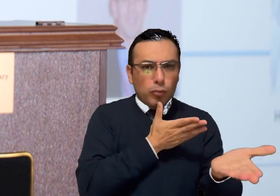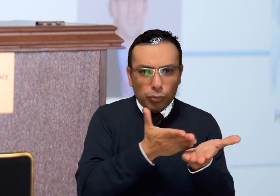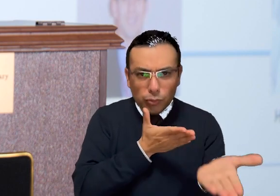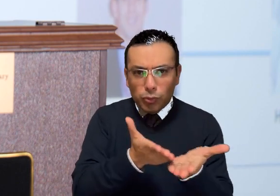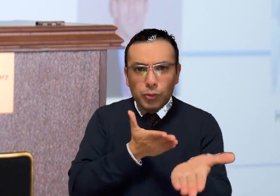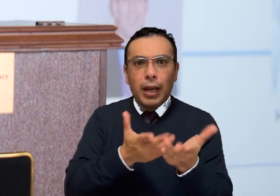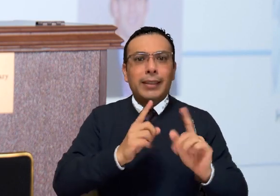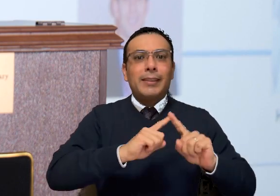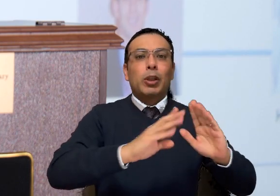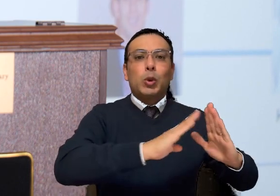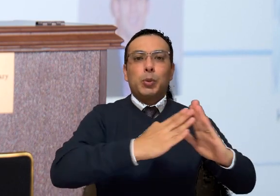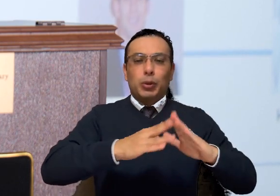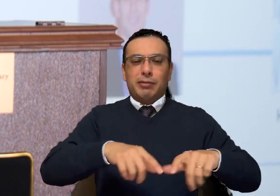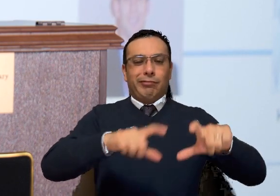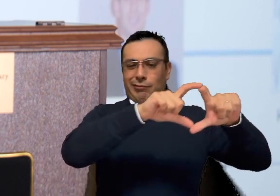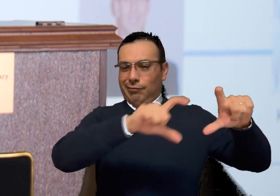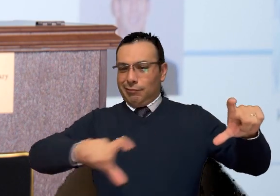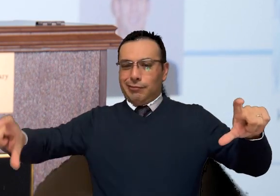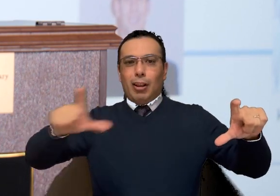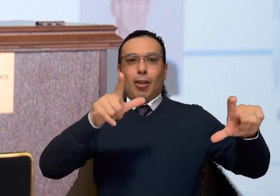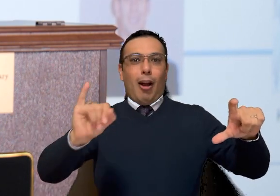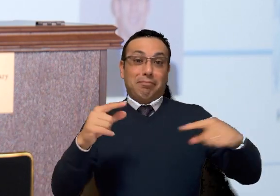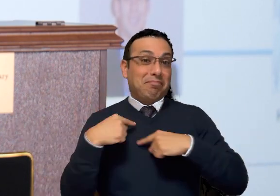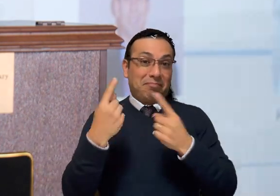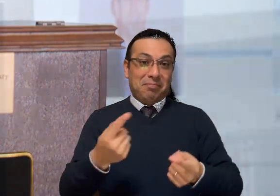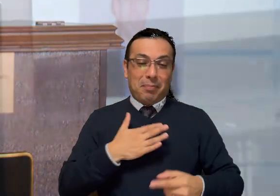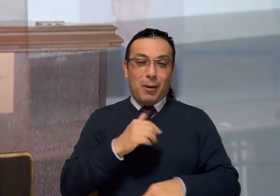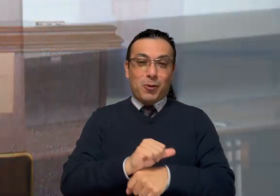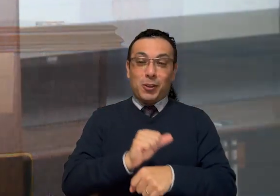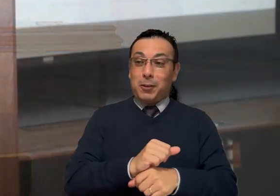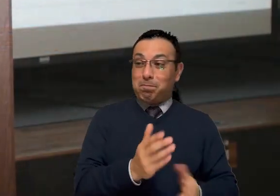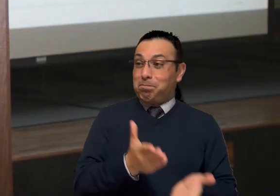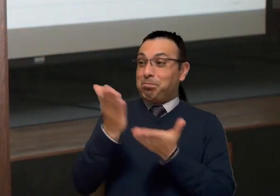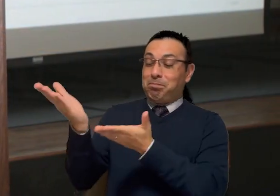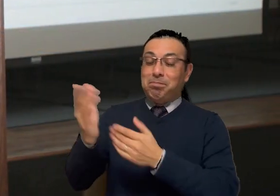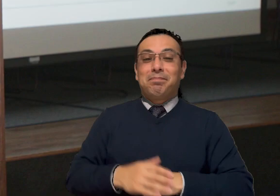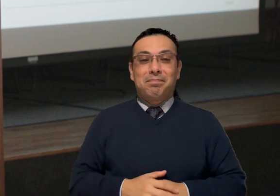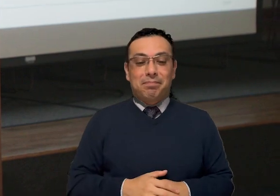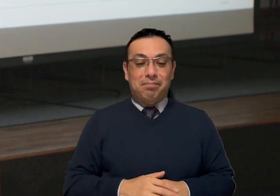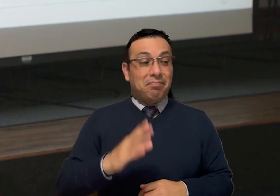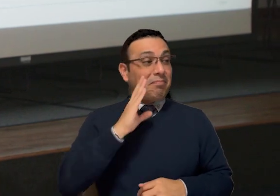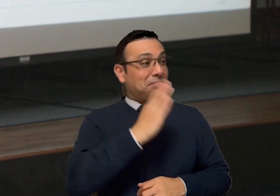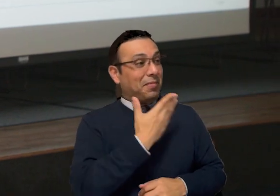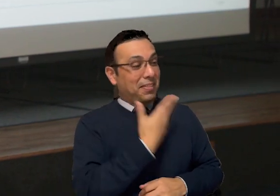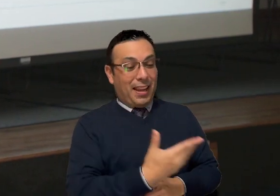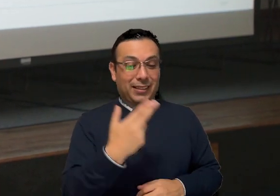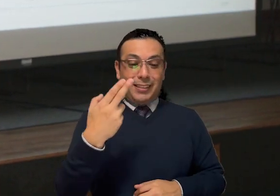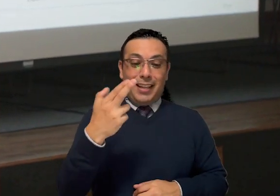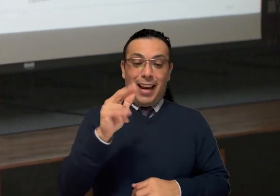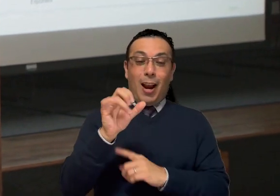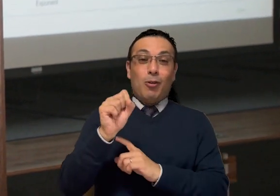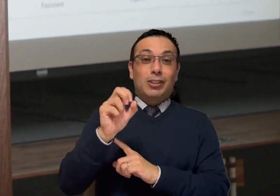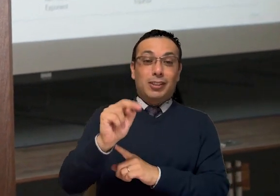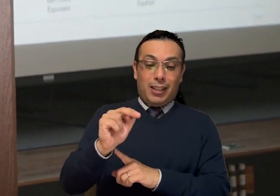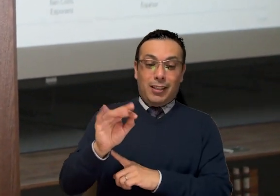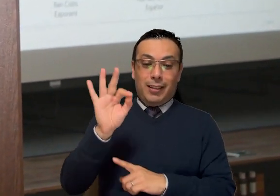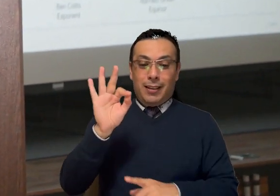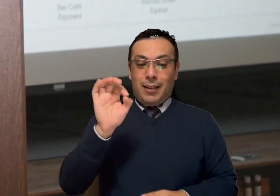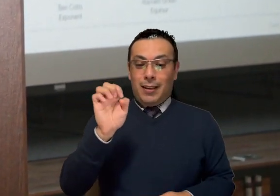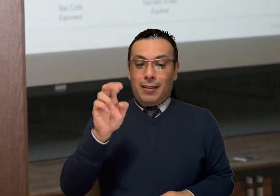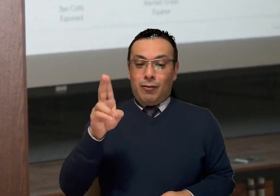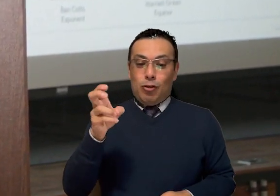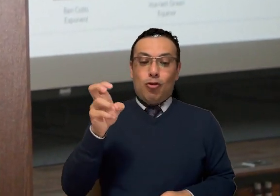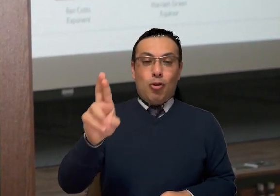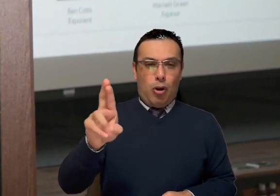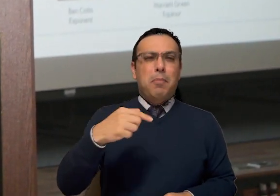career. I'll have Harrison. Thanks, Susan. So hi, everybody. I'm Harrison Foyer. I'm the New York Director of Public Affairs for